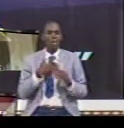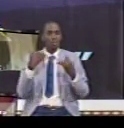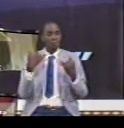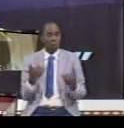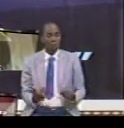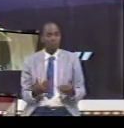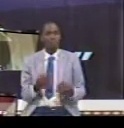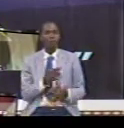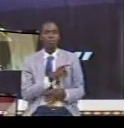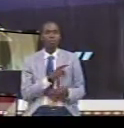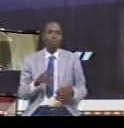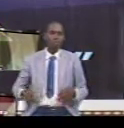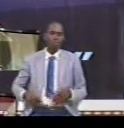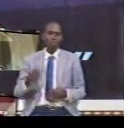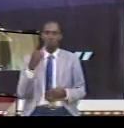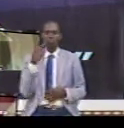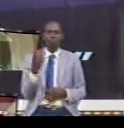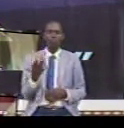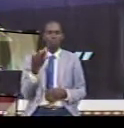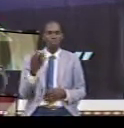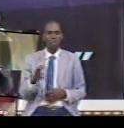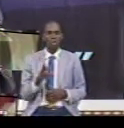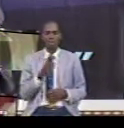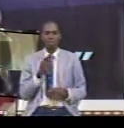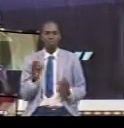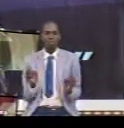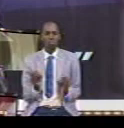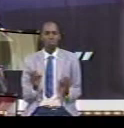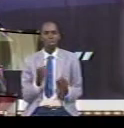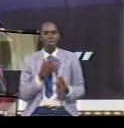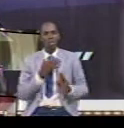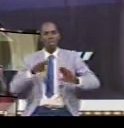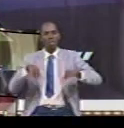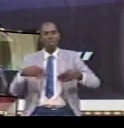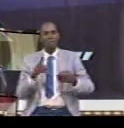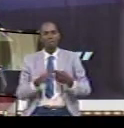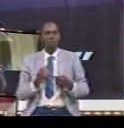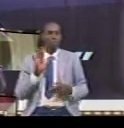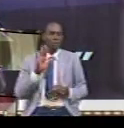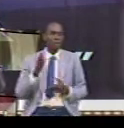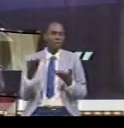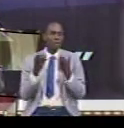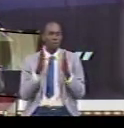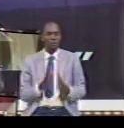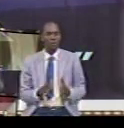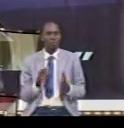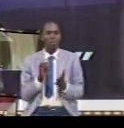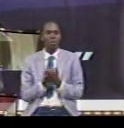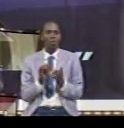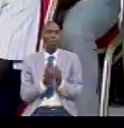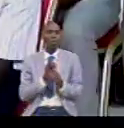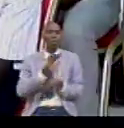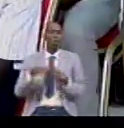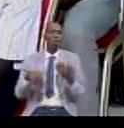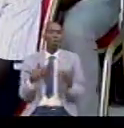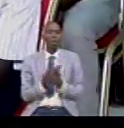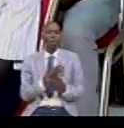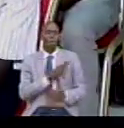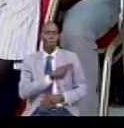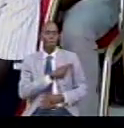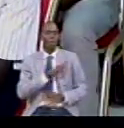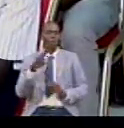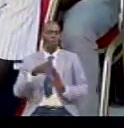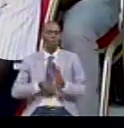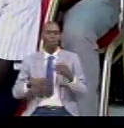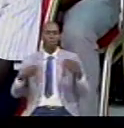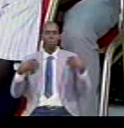God, behold their threatenings, and grant unto thy servants that with all, tell me,